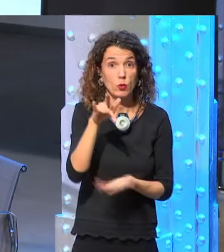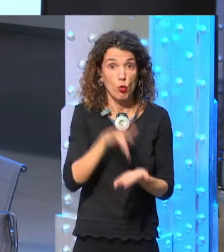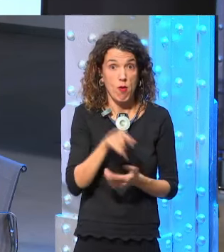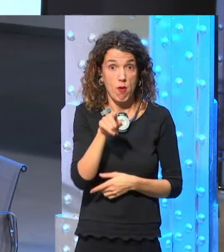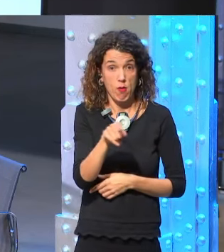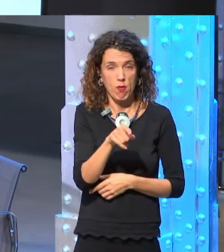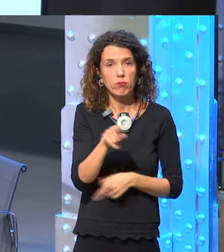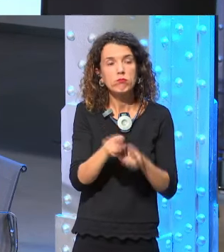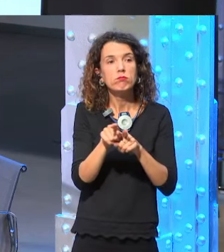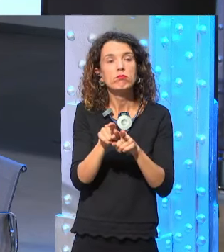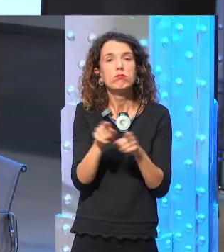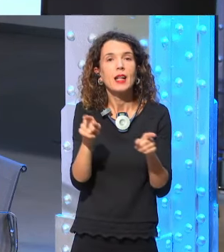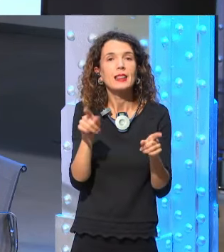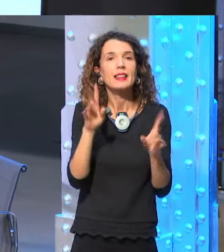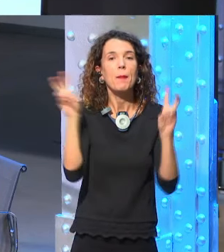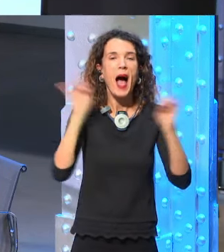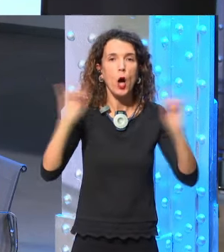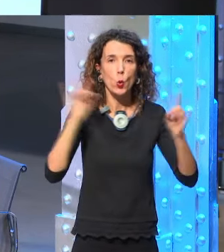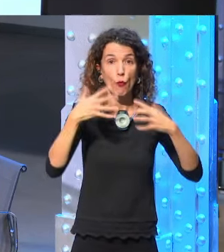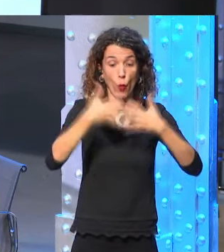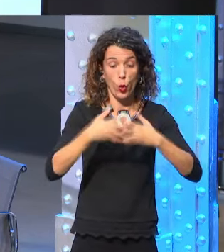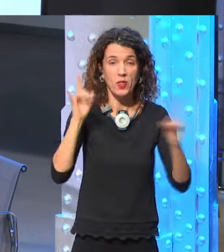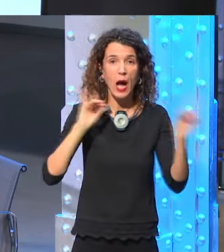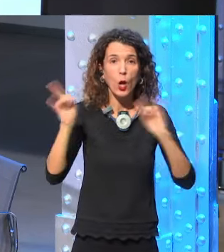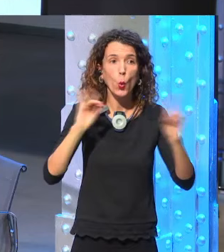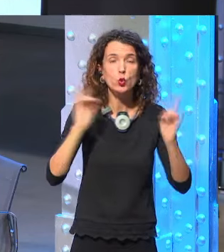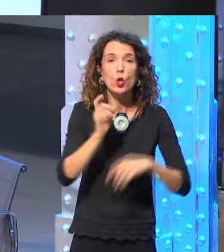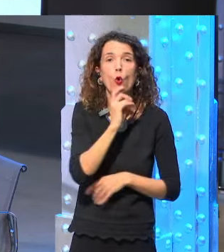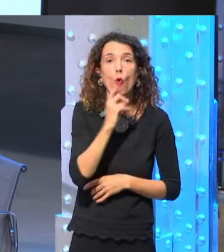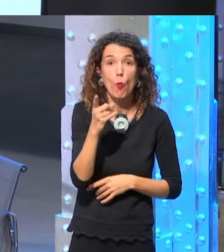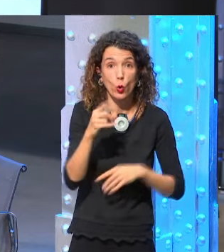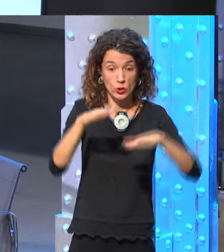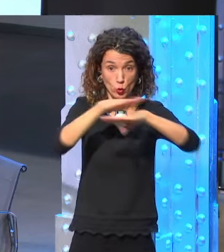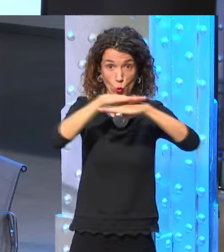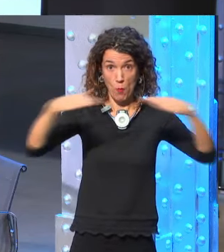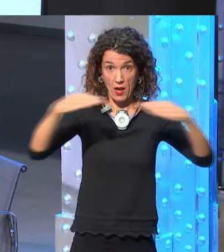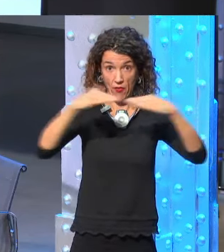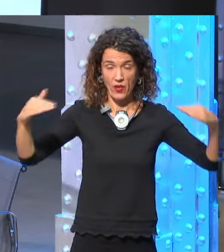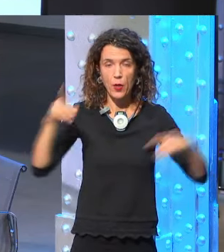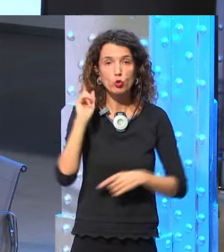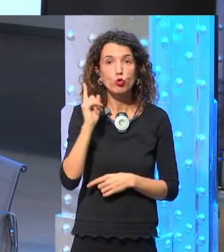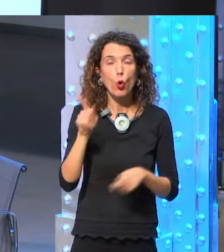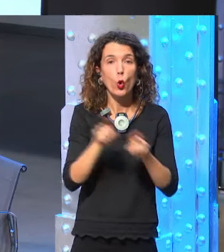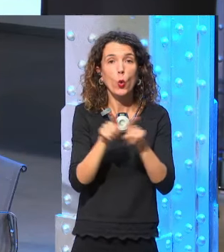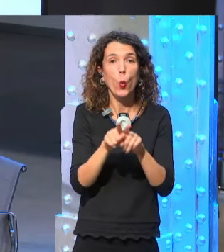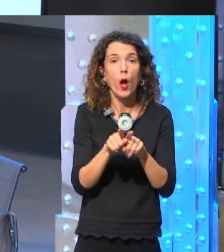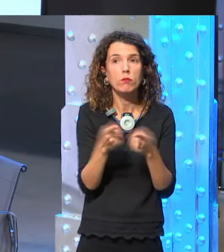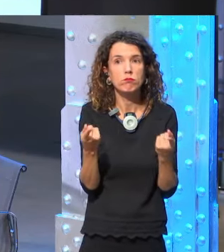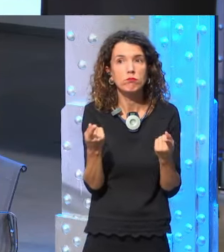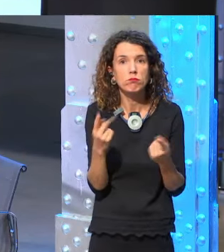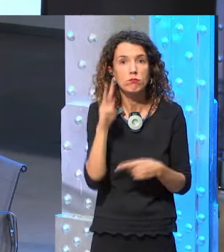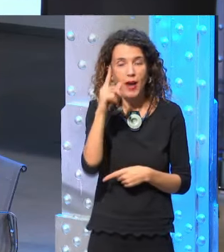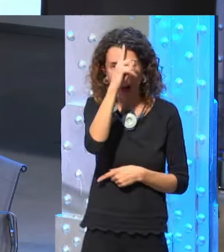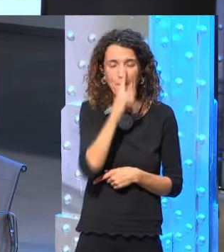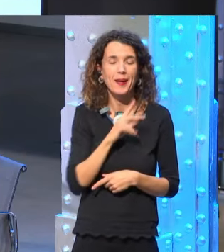that these bricks are arranged is not only for a visual appearance, but it also creates a particular acoustic comfort